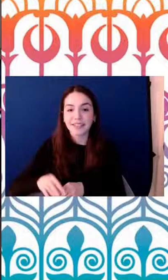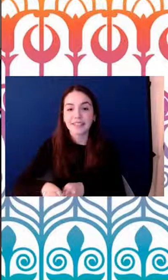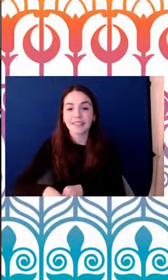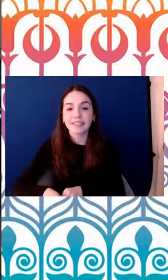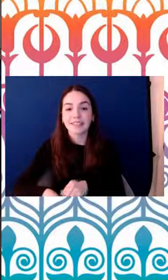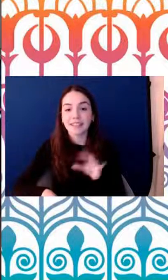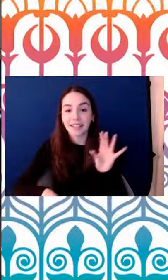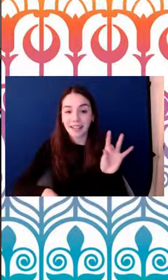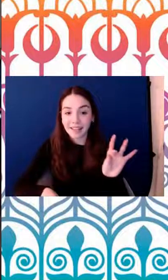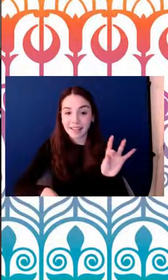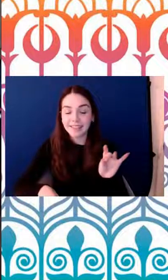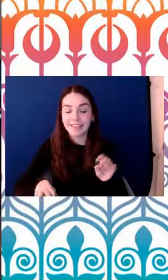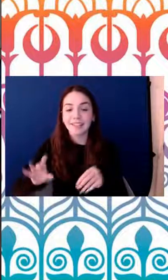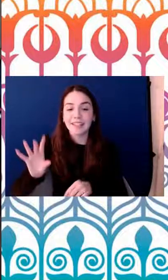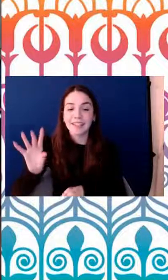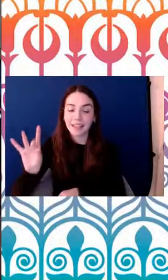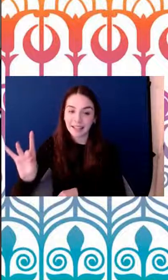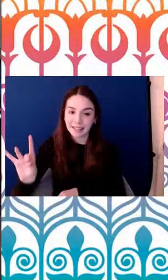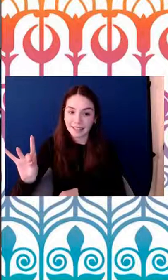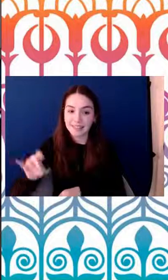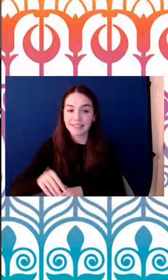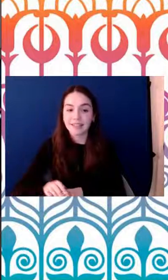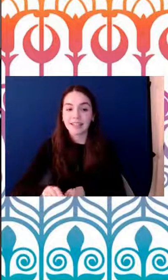7, 8,